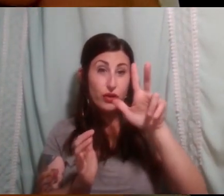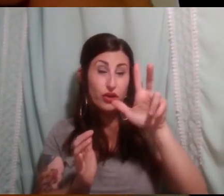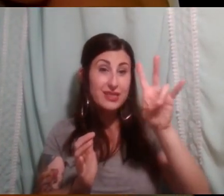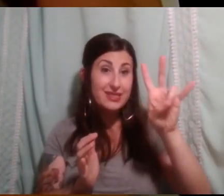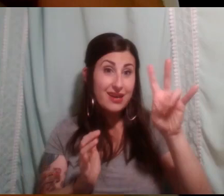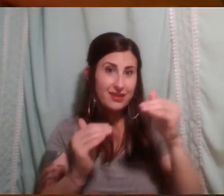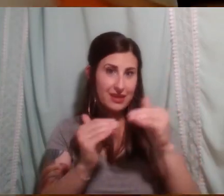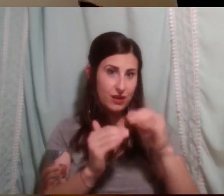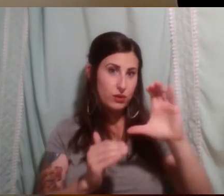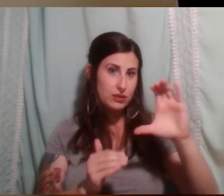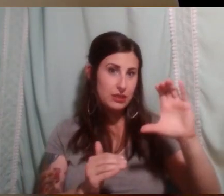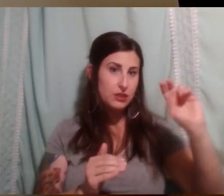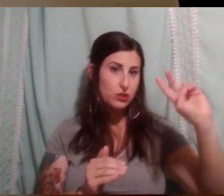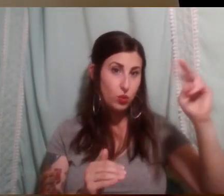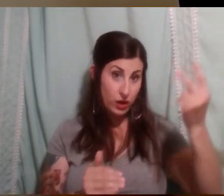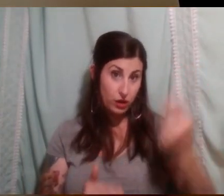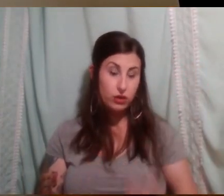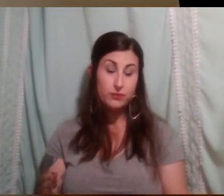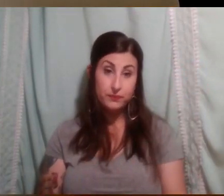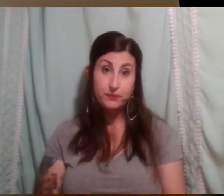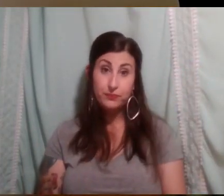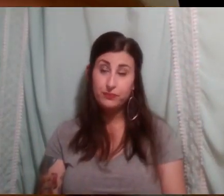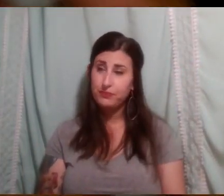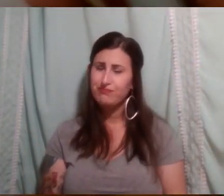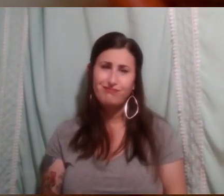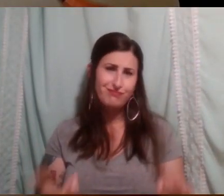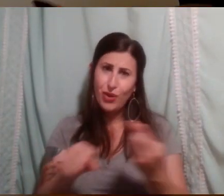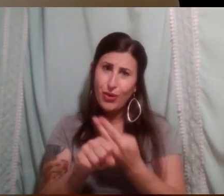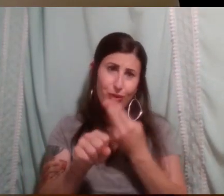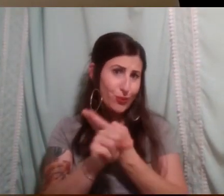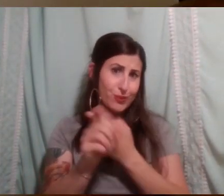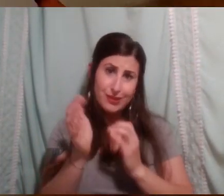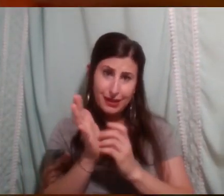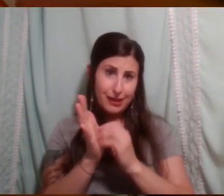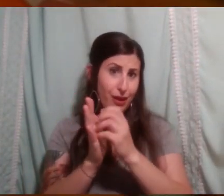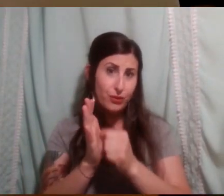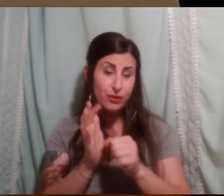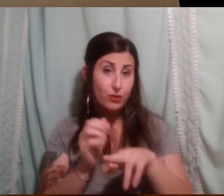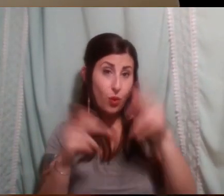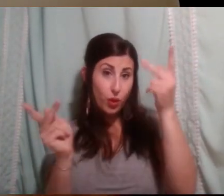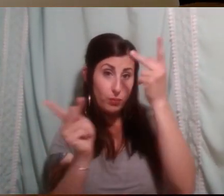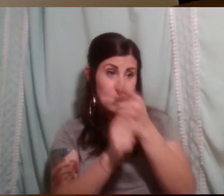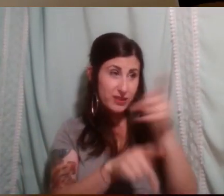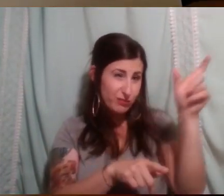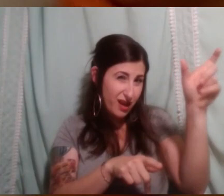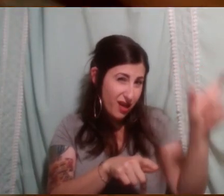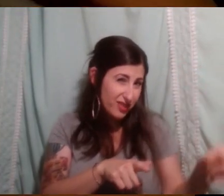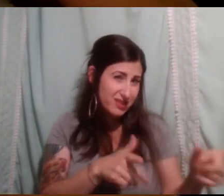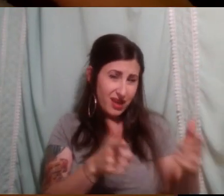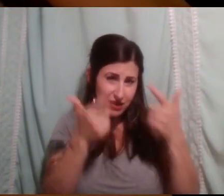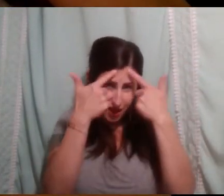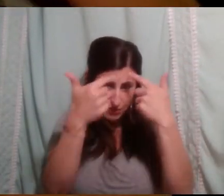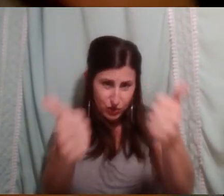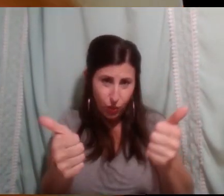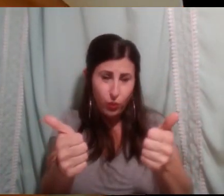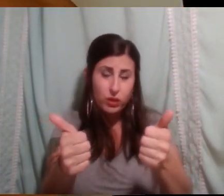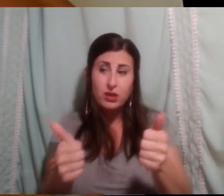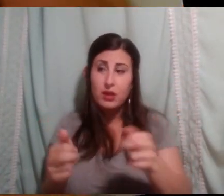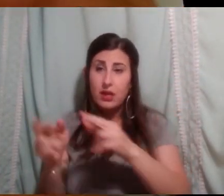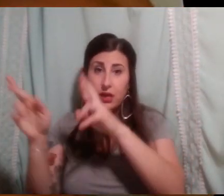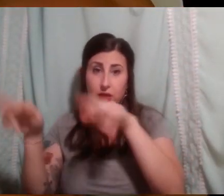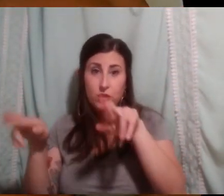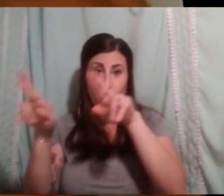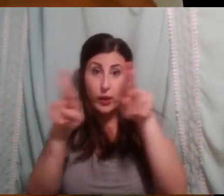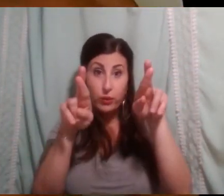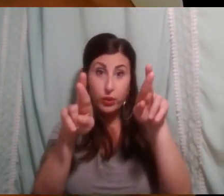2,837 equals C squared. And you can just use a calculator for this or multiply on the side. Square root